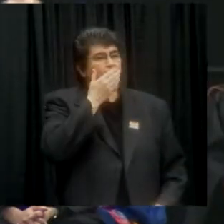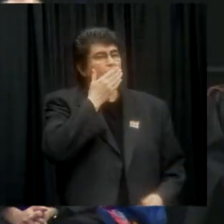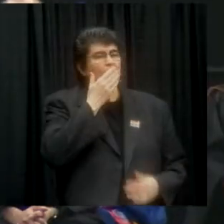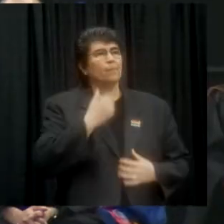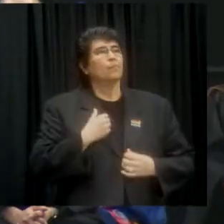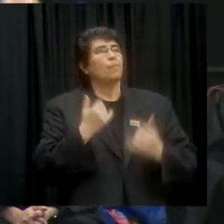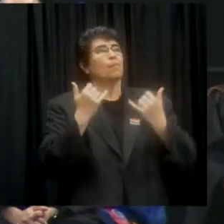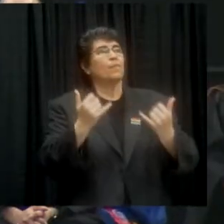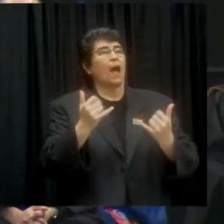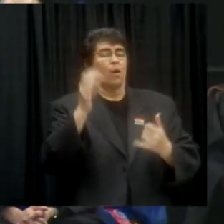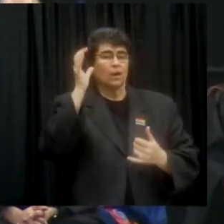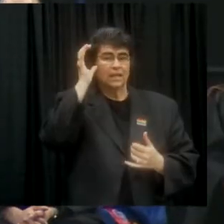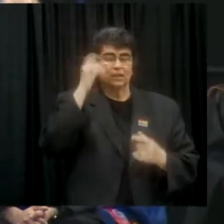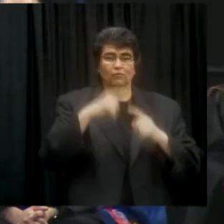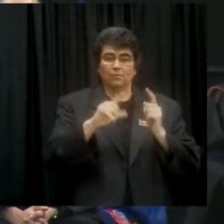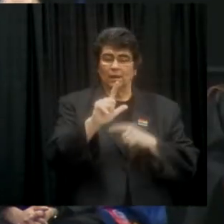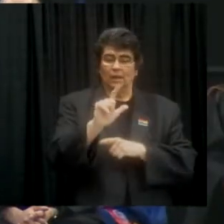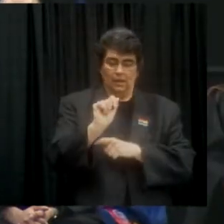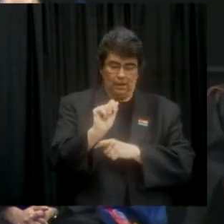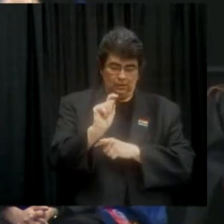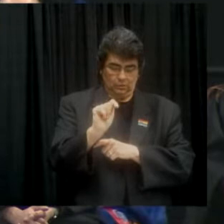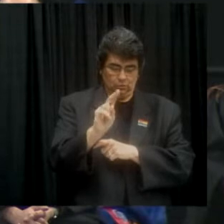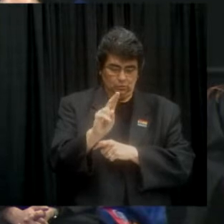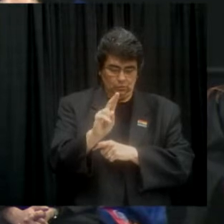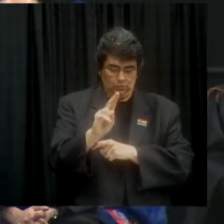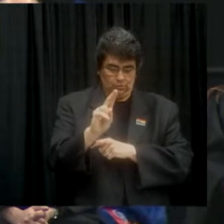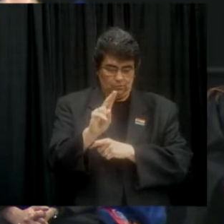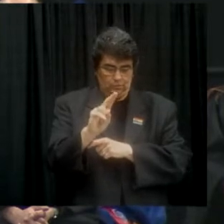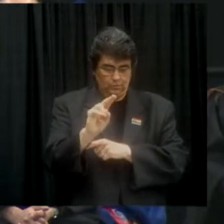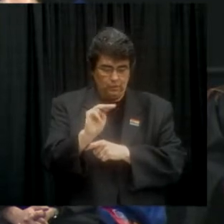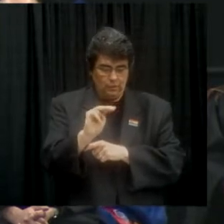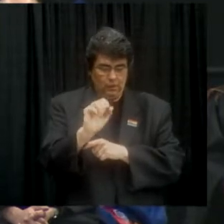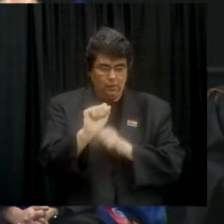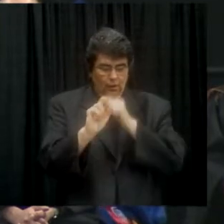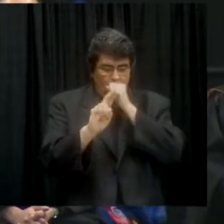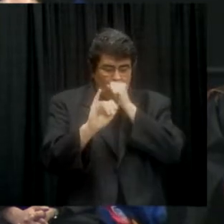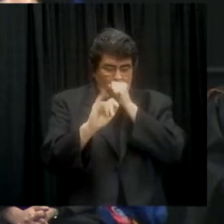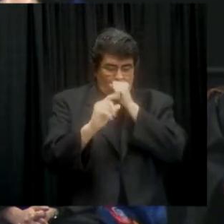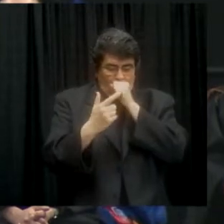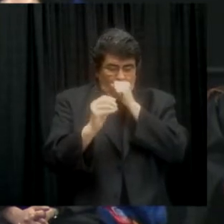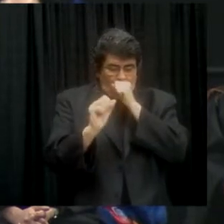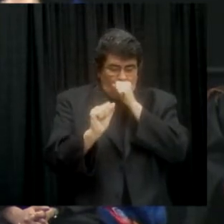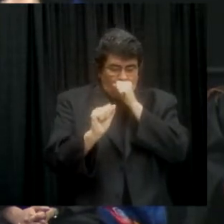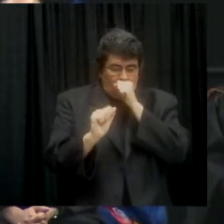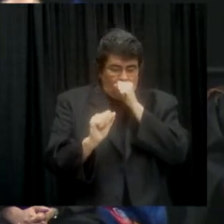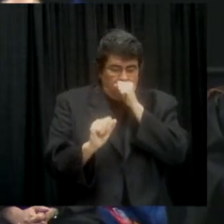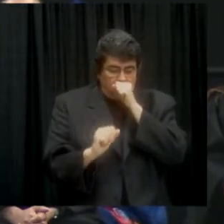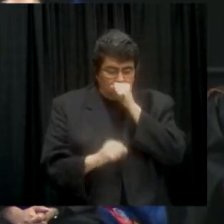2023. We will now hear from Latu Maogoa, who is our student body president.